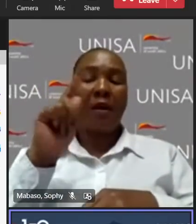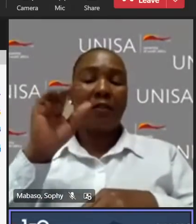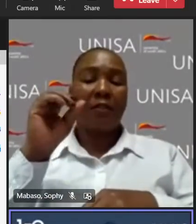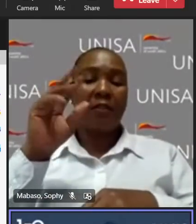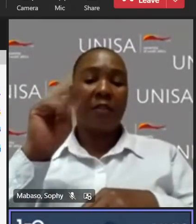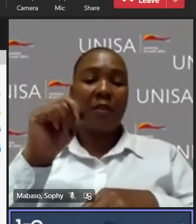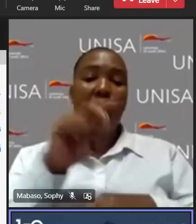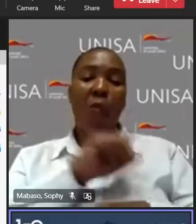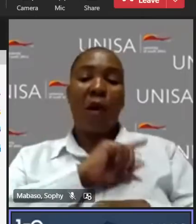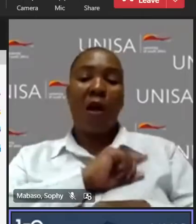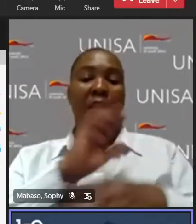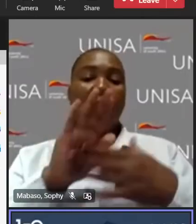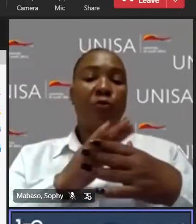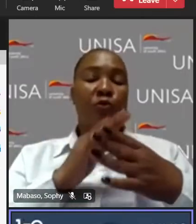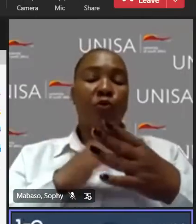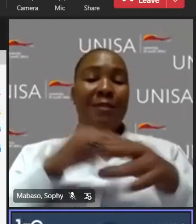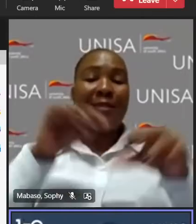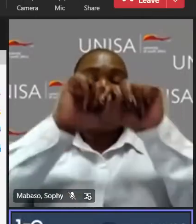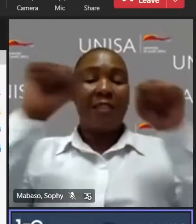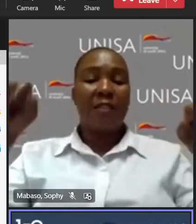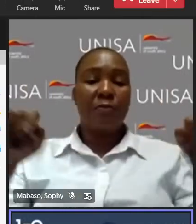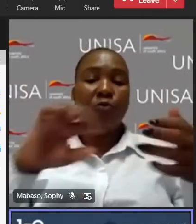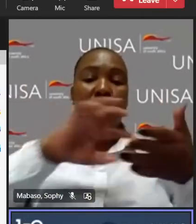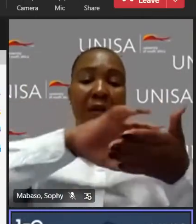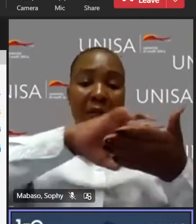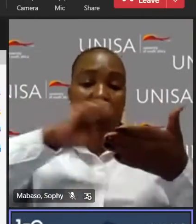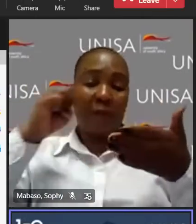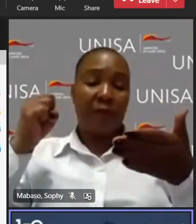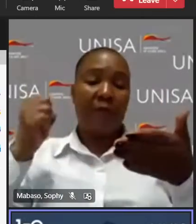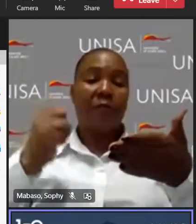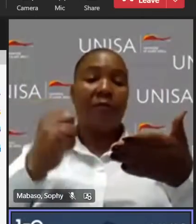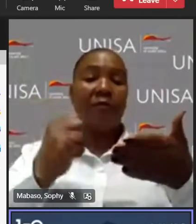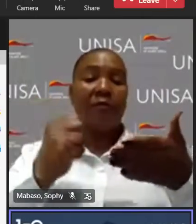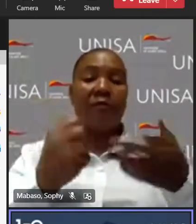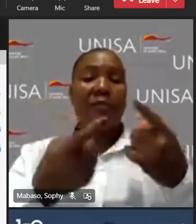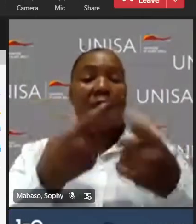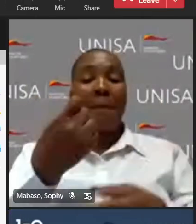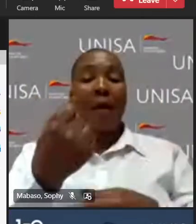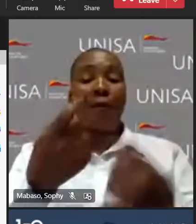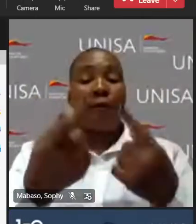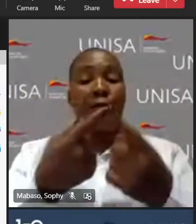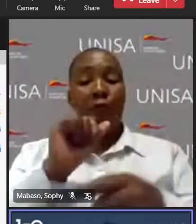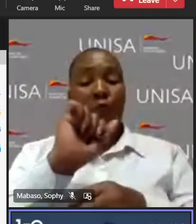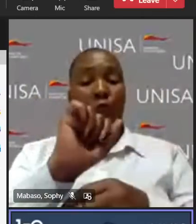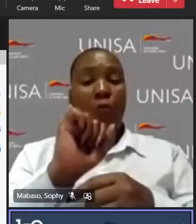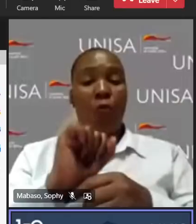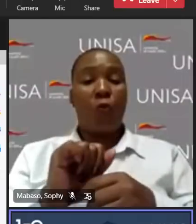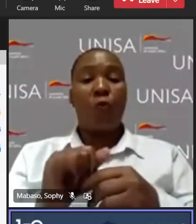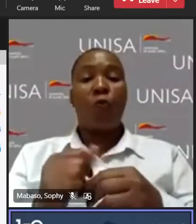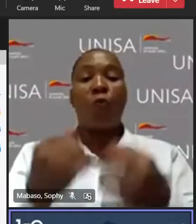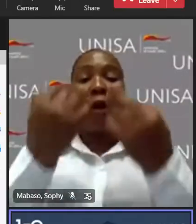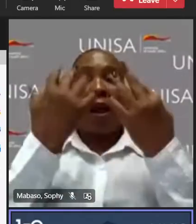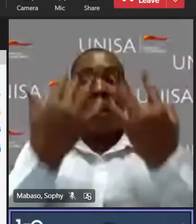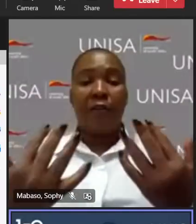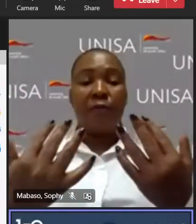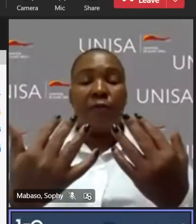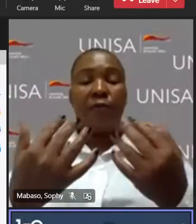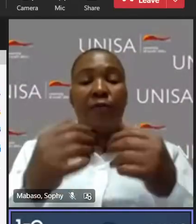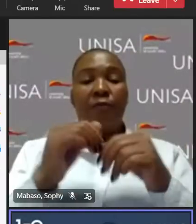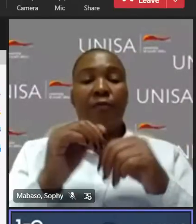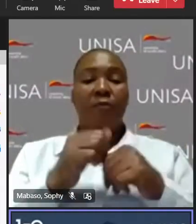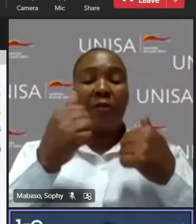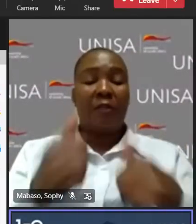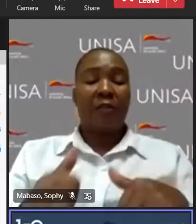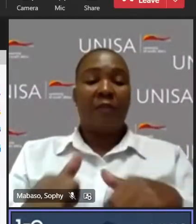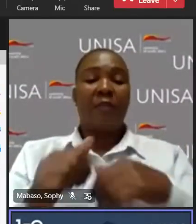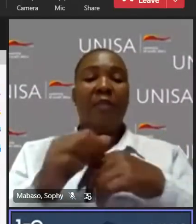will actually deduct whatever amount from your account twice. It can be refunded, but it's a